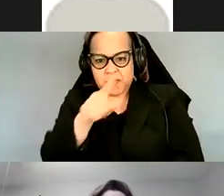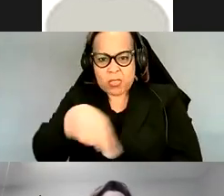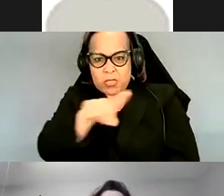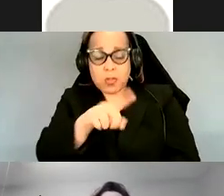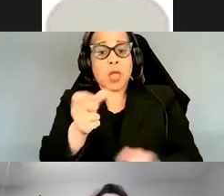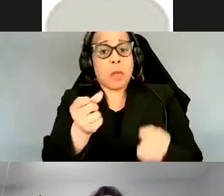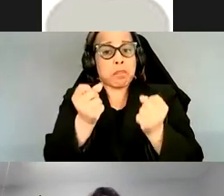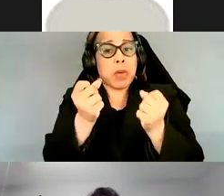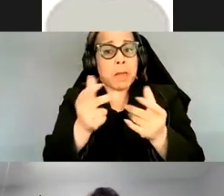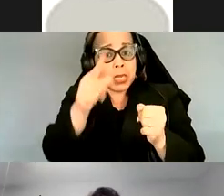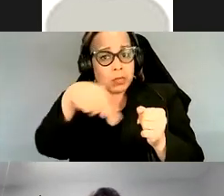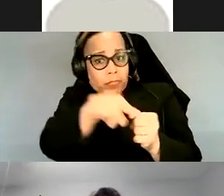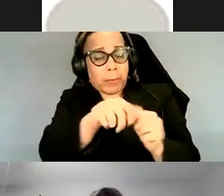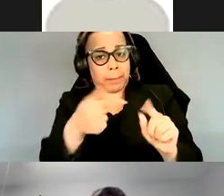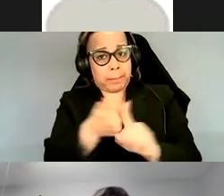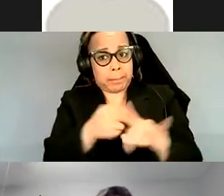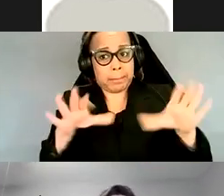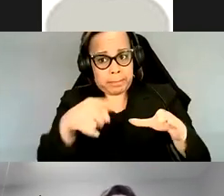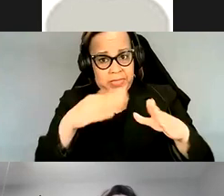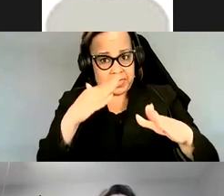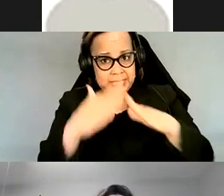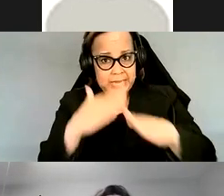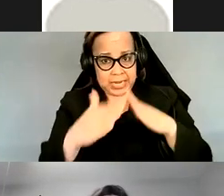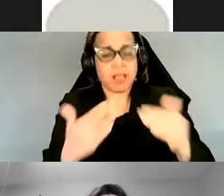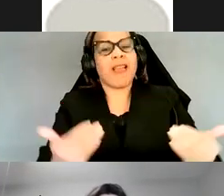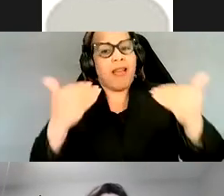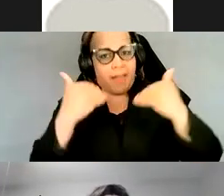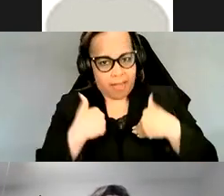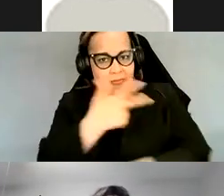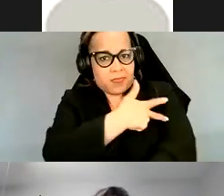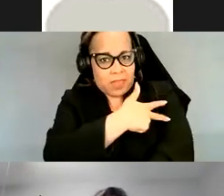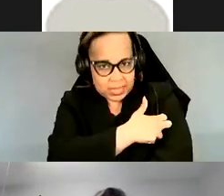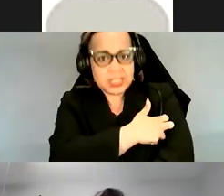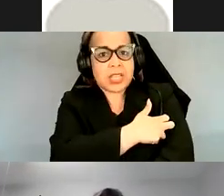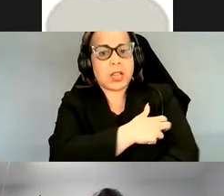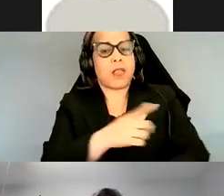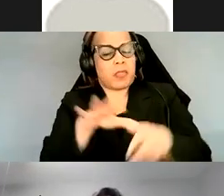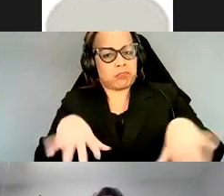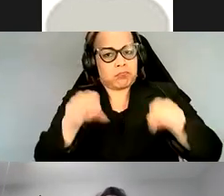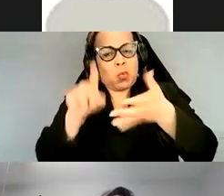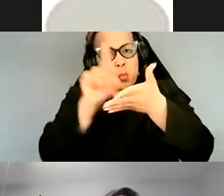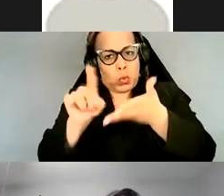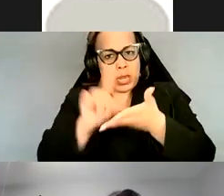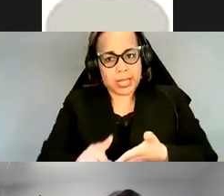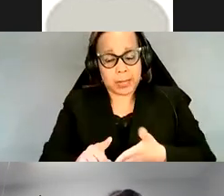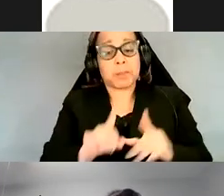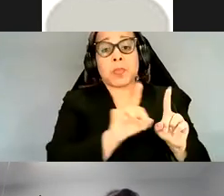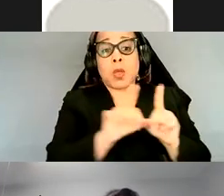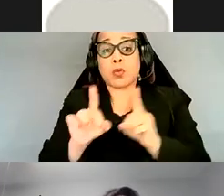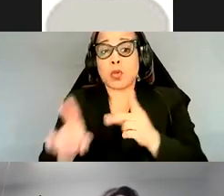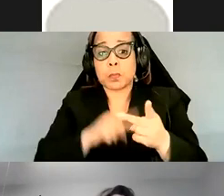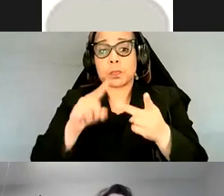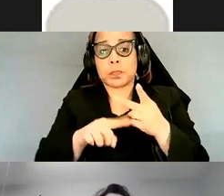many healthcare providers in this city do have vaccine and are vaccinated on a weekly basis. You can also check,